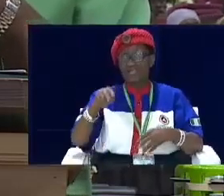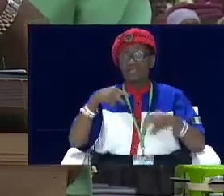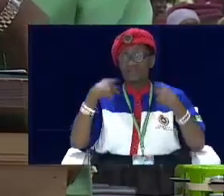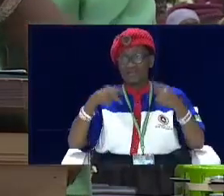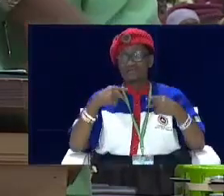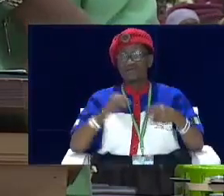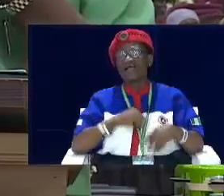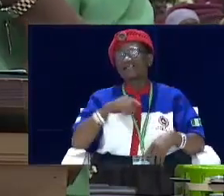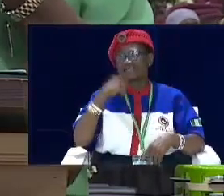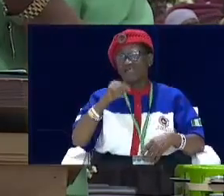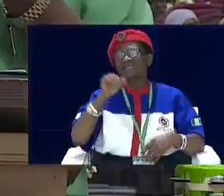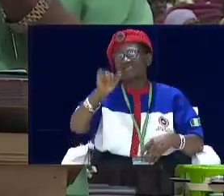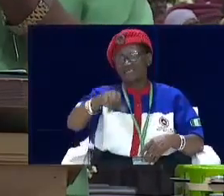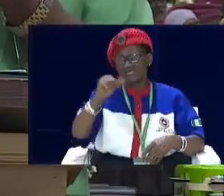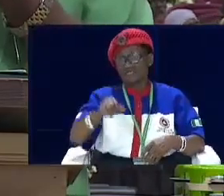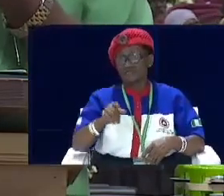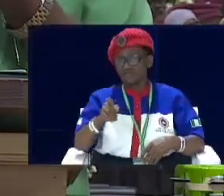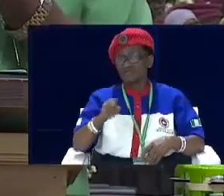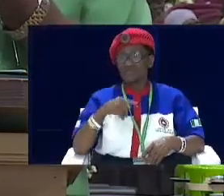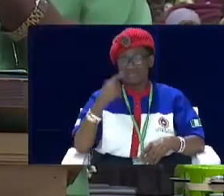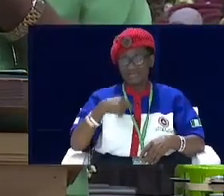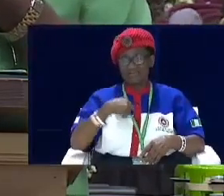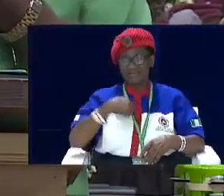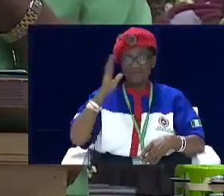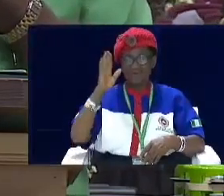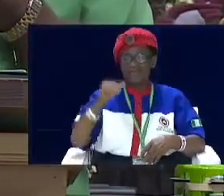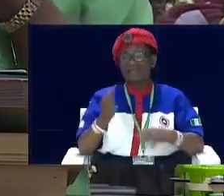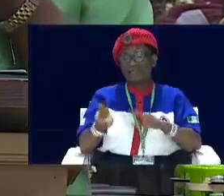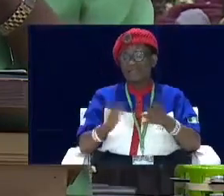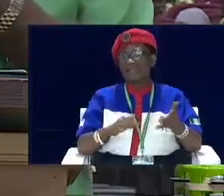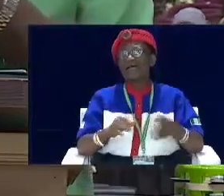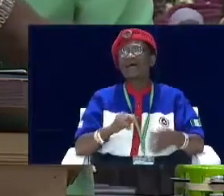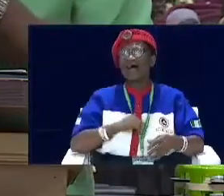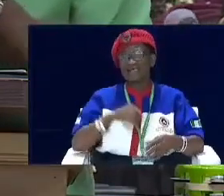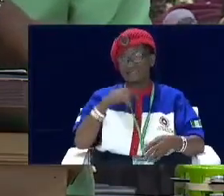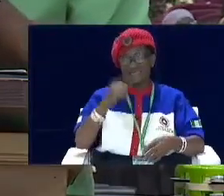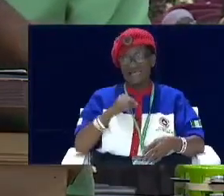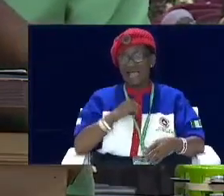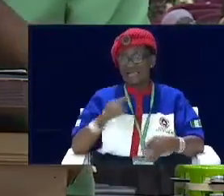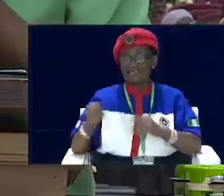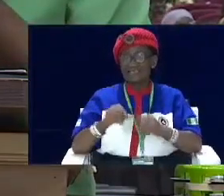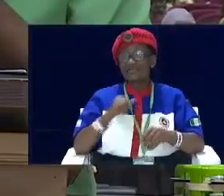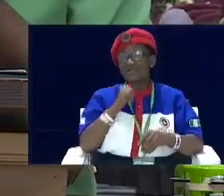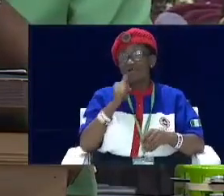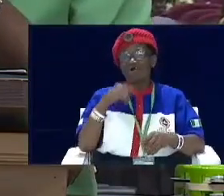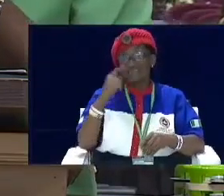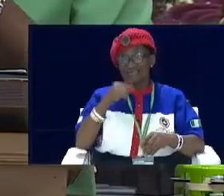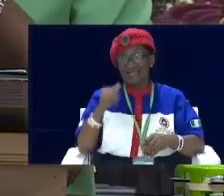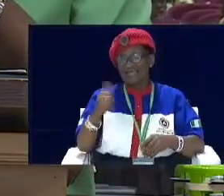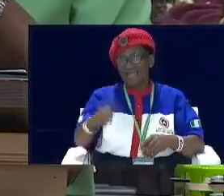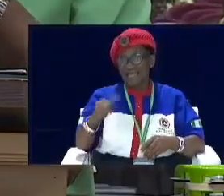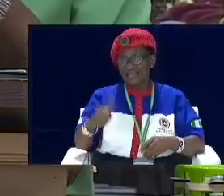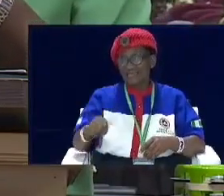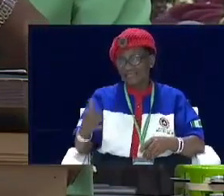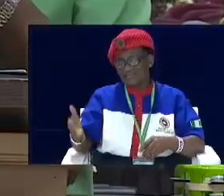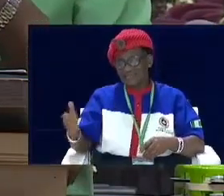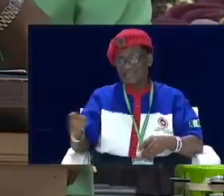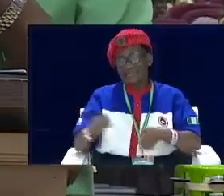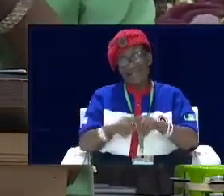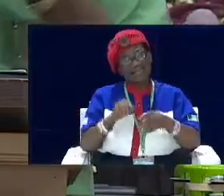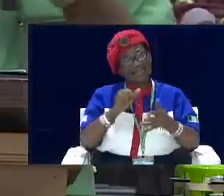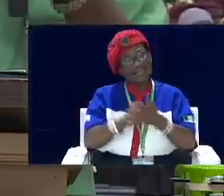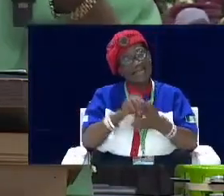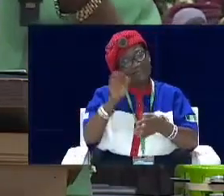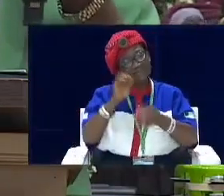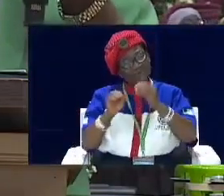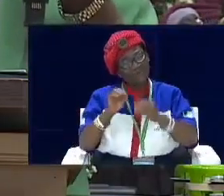one who said that we die. I said, I didn't say anything like that. I